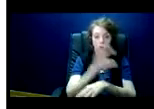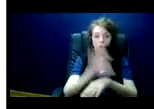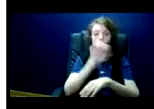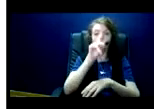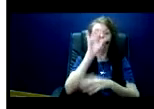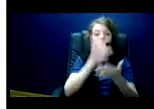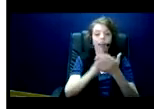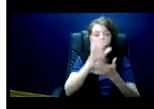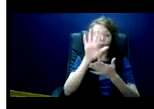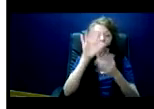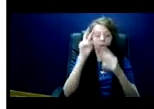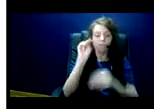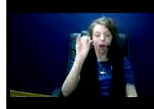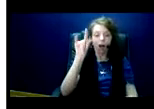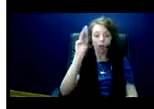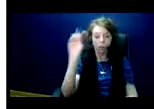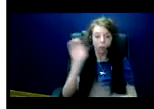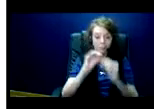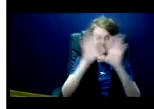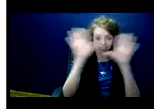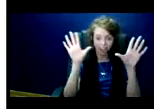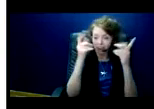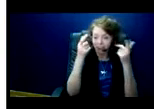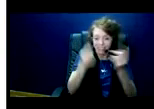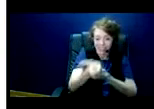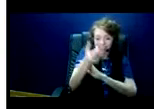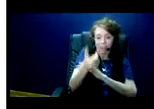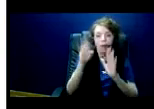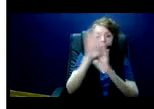is really clear and that there's as little background noise as possible.